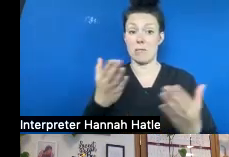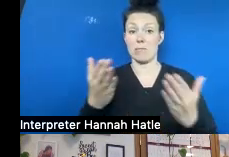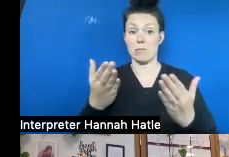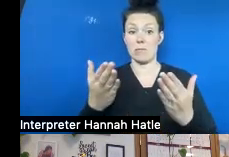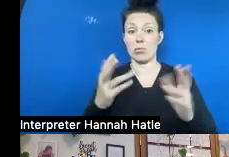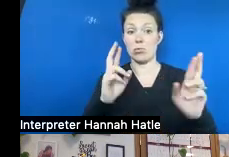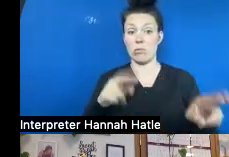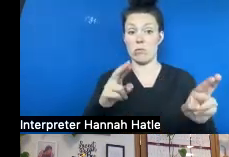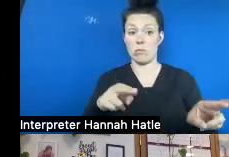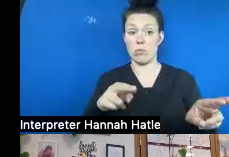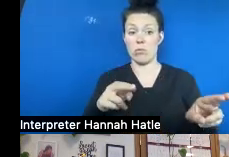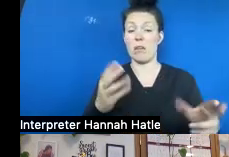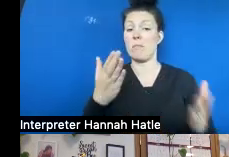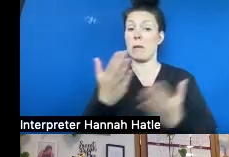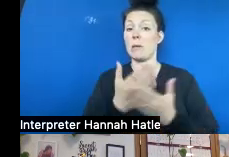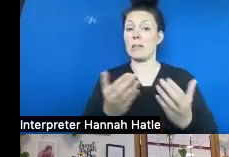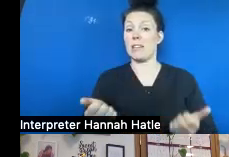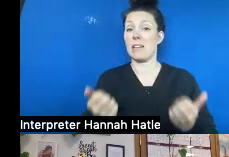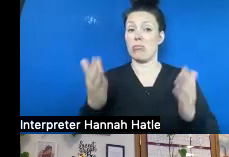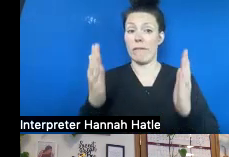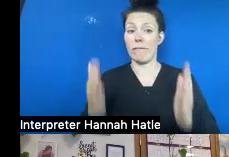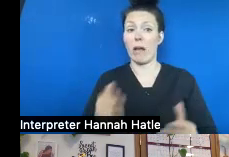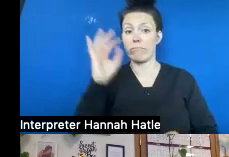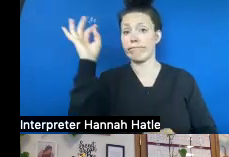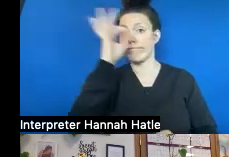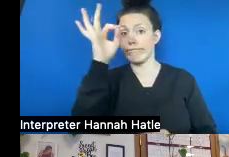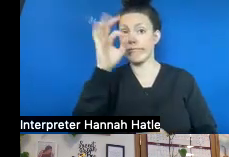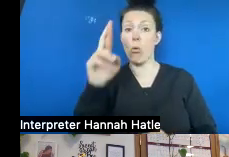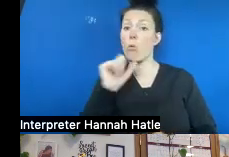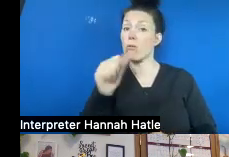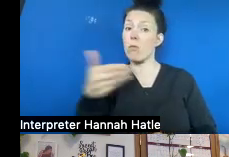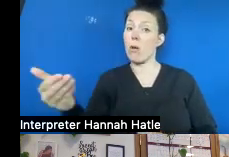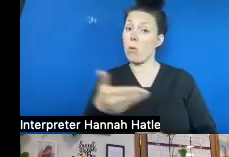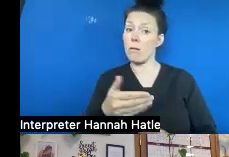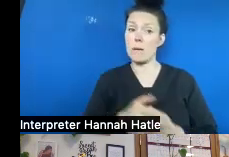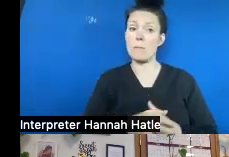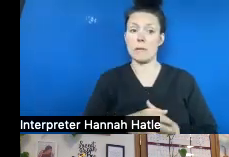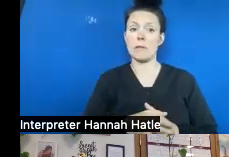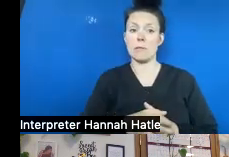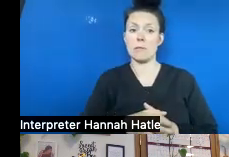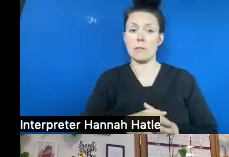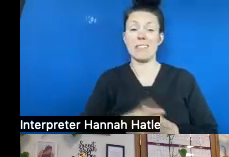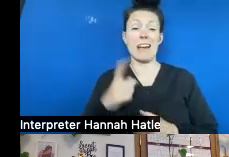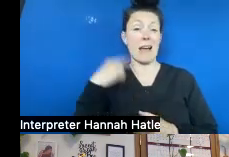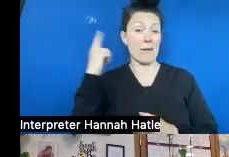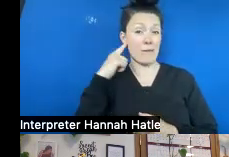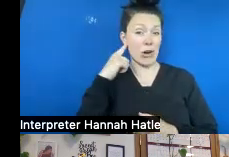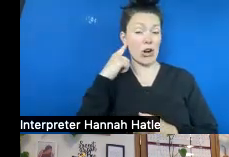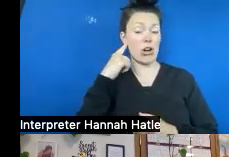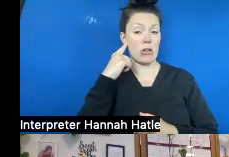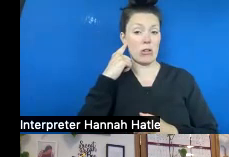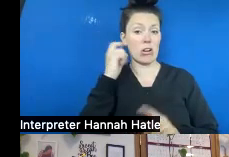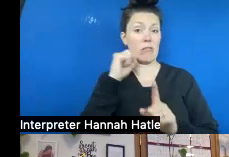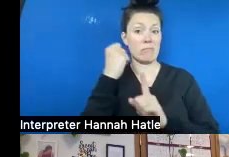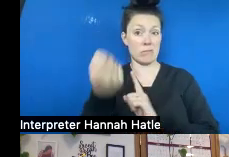uninformed or unwelcoming or even hostile. I have heard of incidents over the years